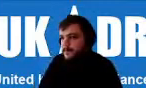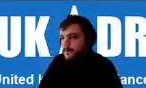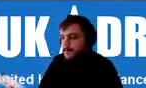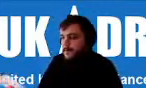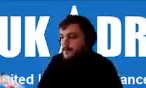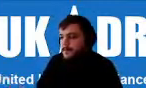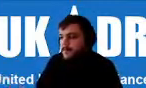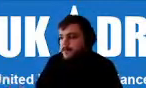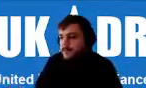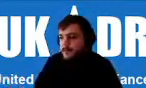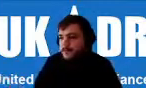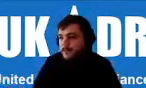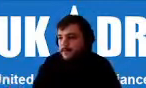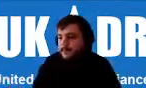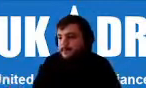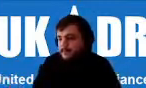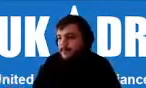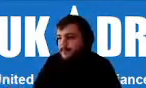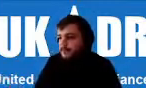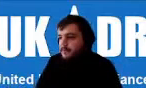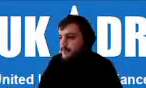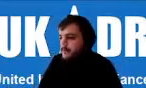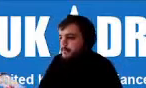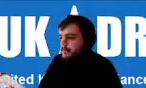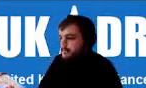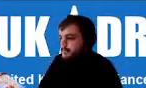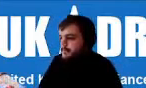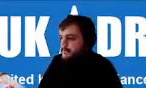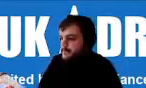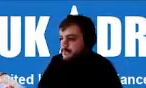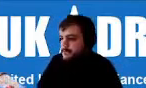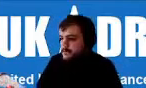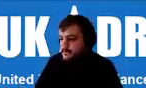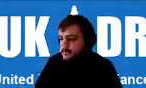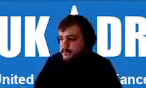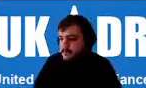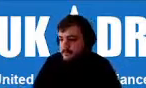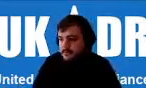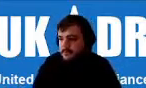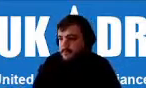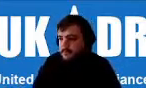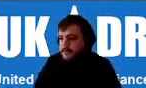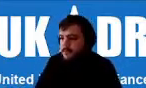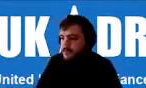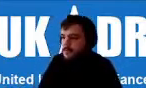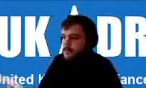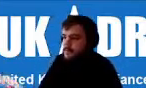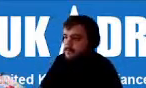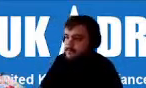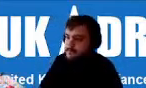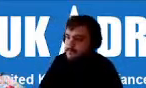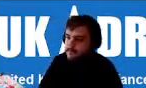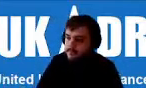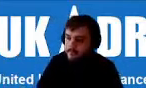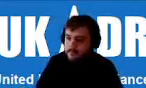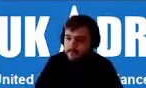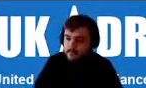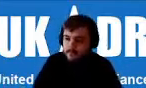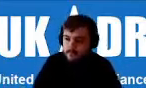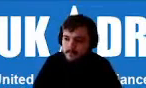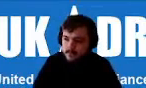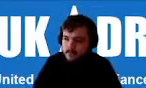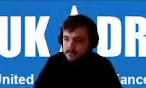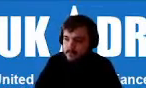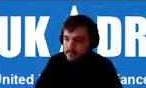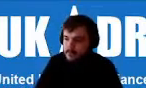many respects. In some it hasn't changed, but in others it has changed very, very radically. And we've really got to